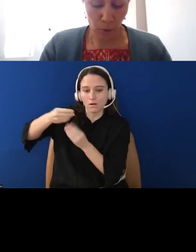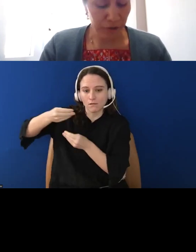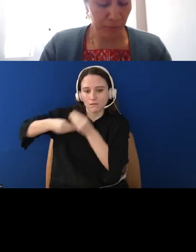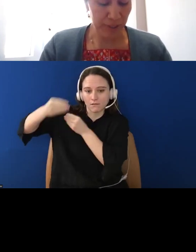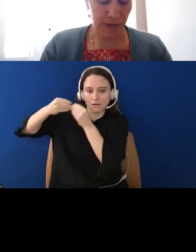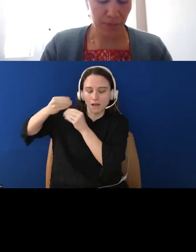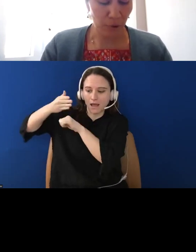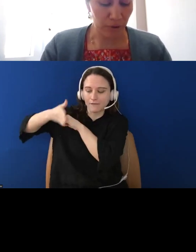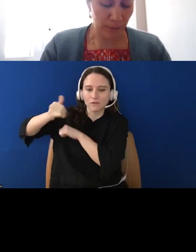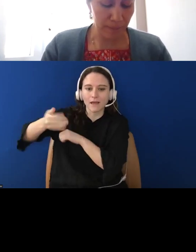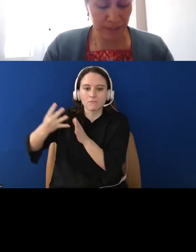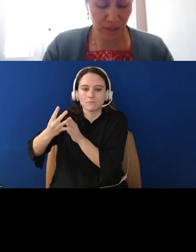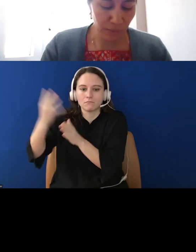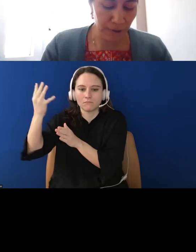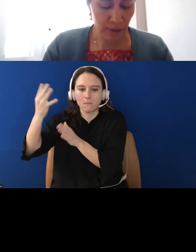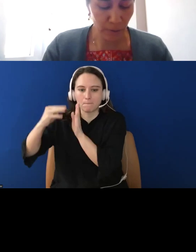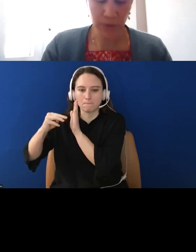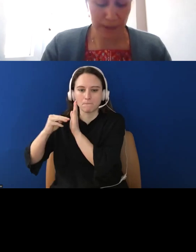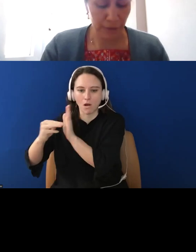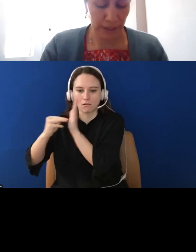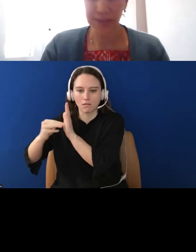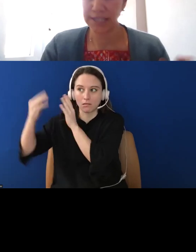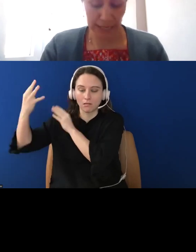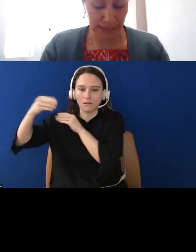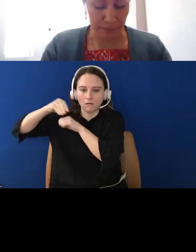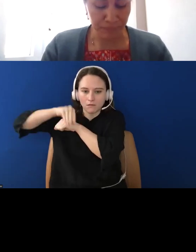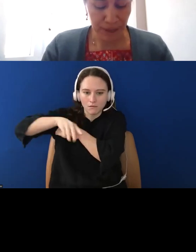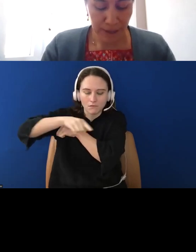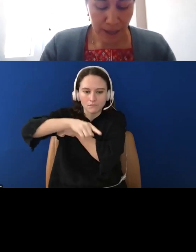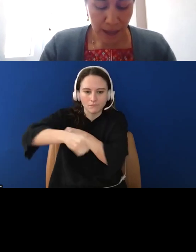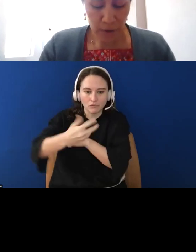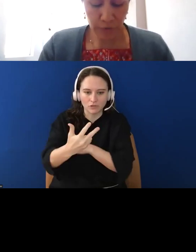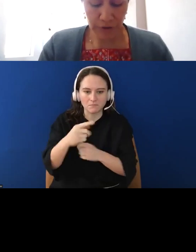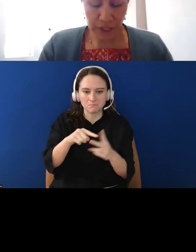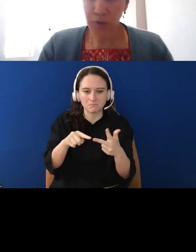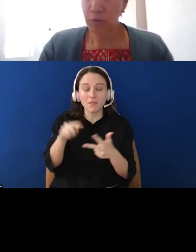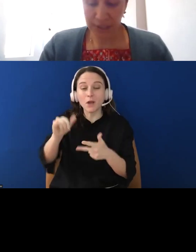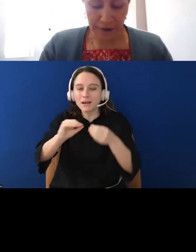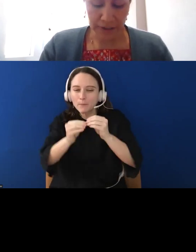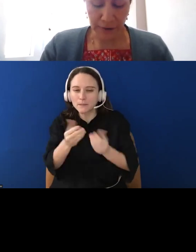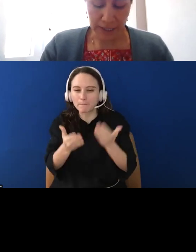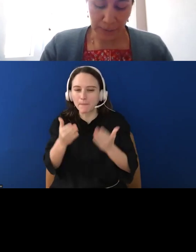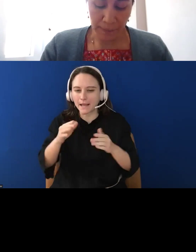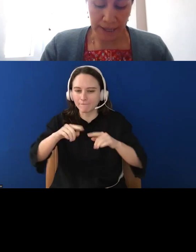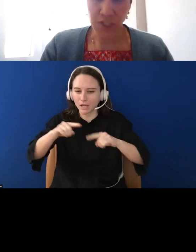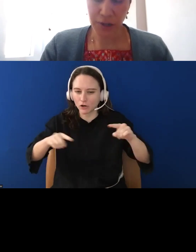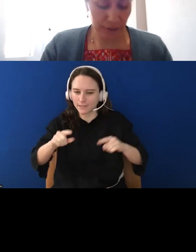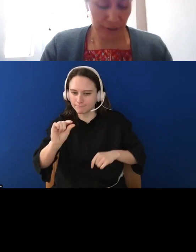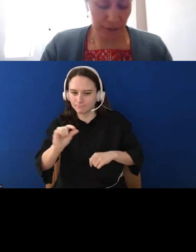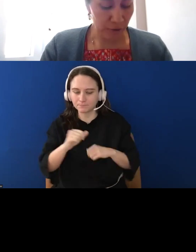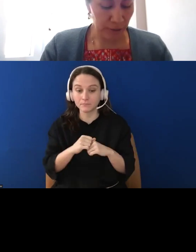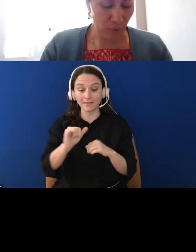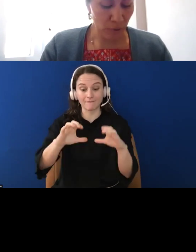a quadripartite model, but this number could vary slightly. A confederation was characterized by a